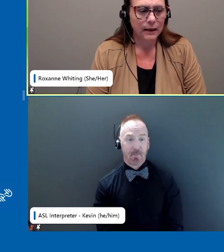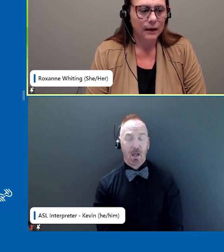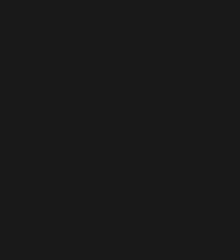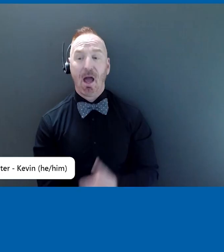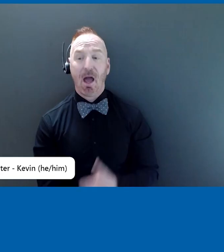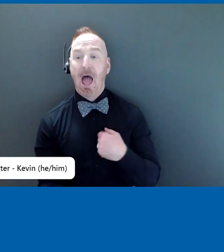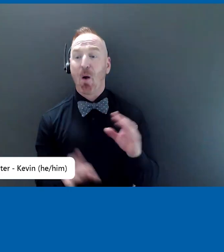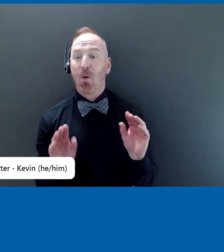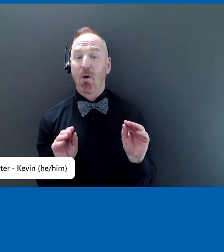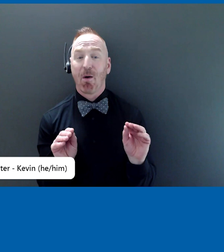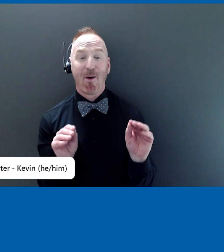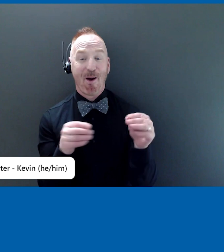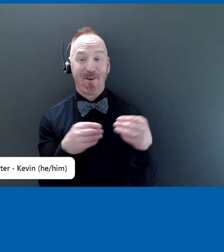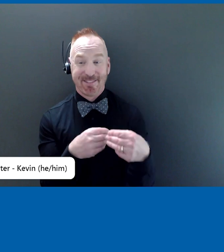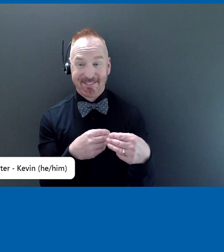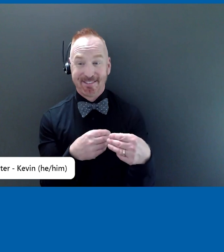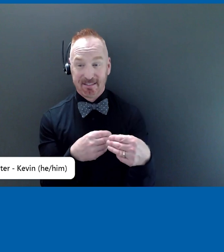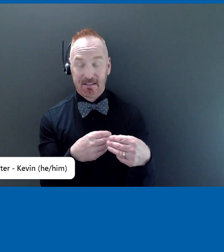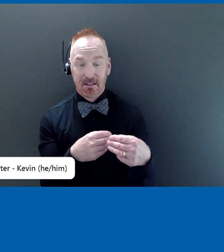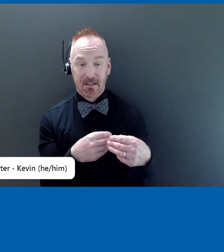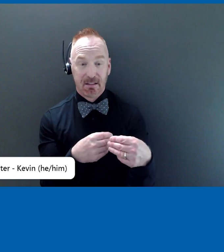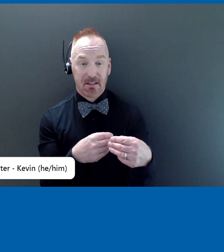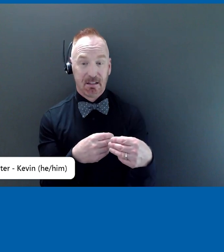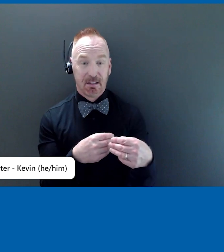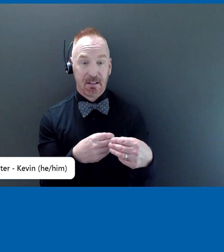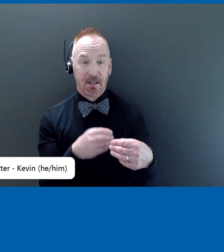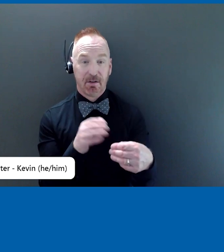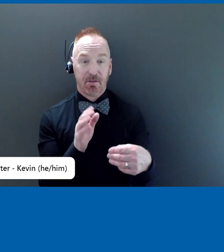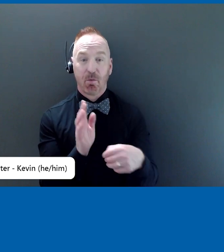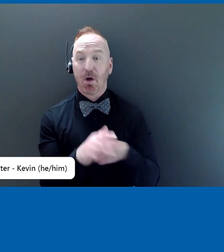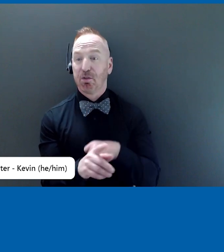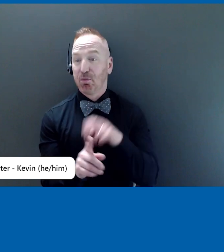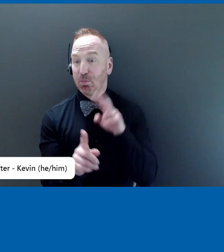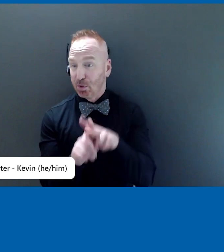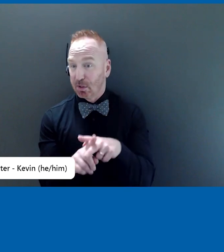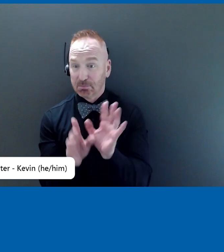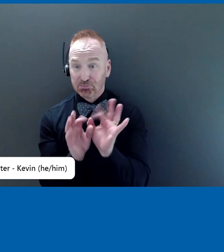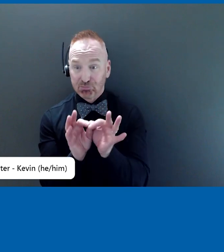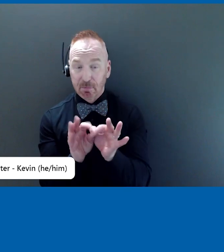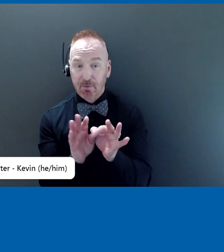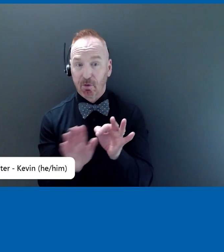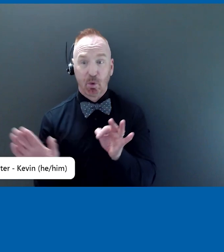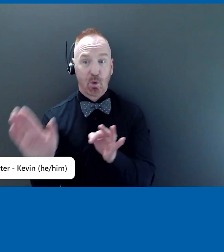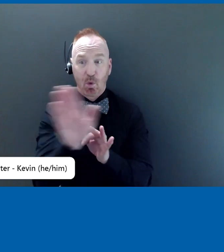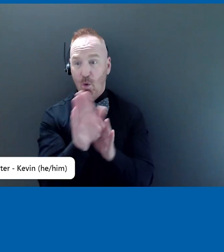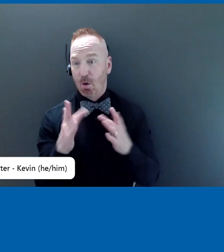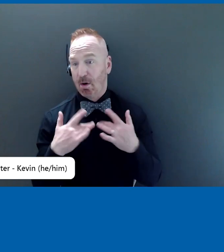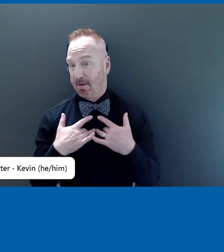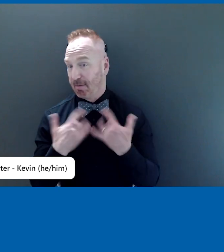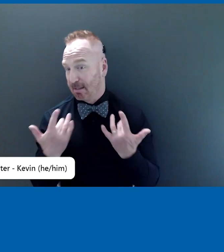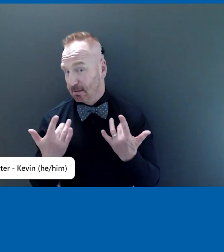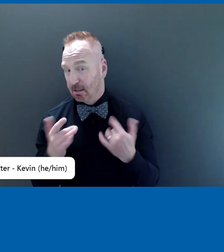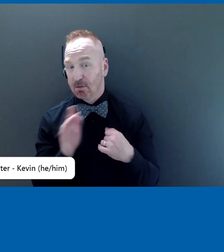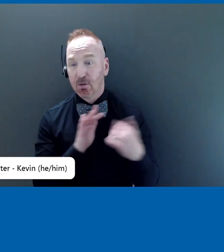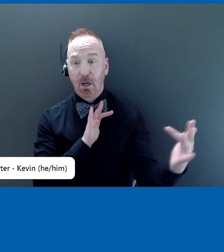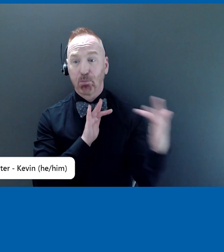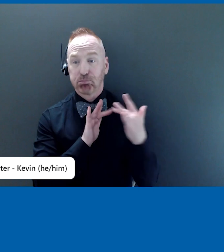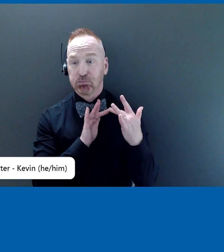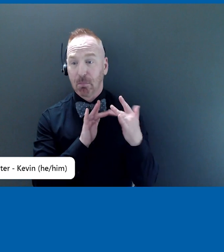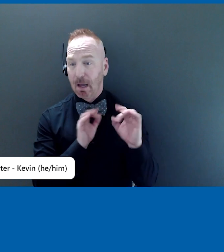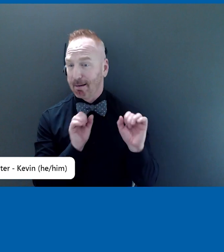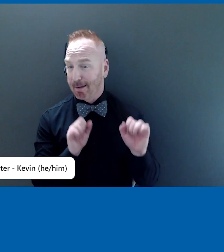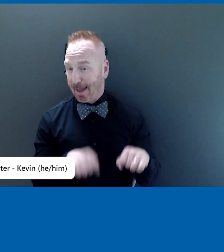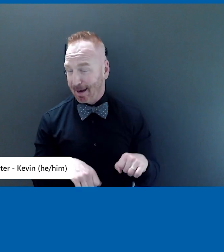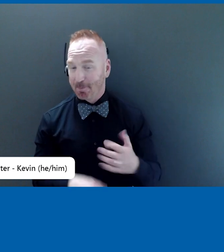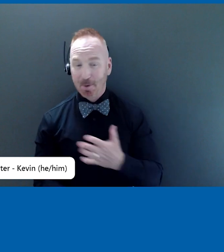office. If you wish to schedule an interpreter for one of your events, you can always reach out and we'll be